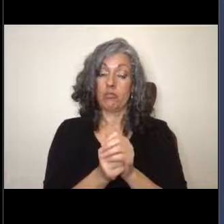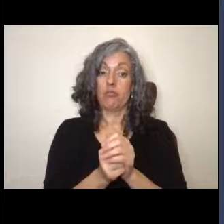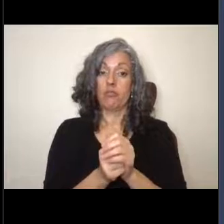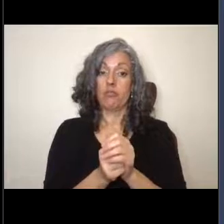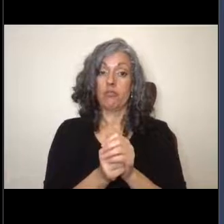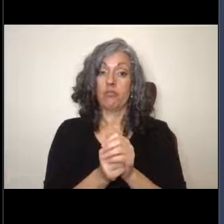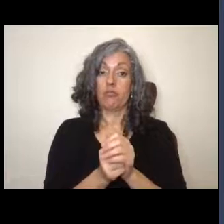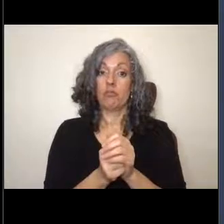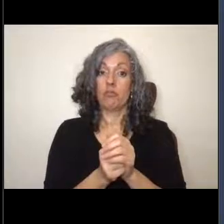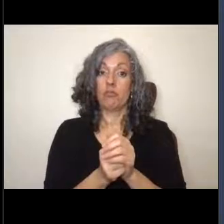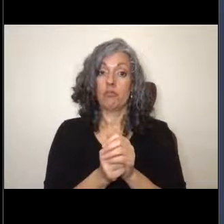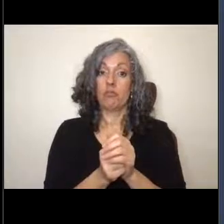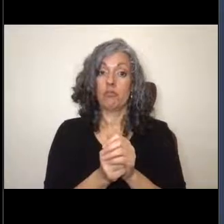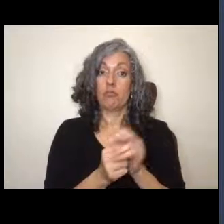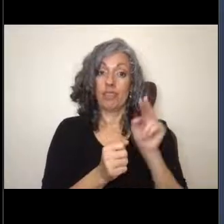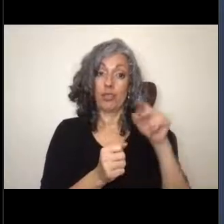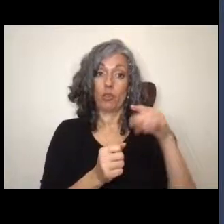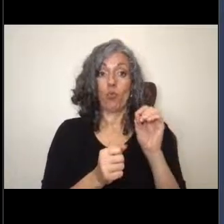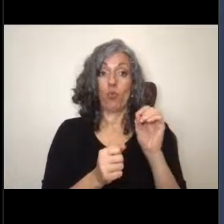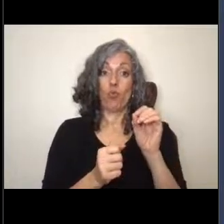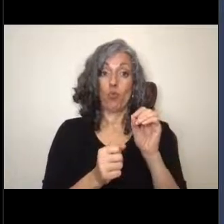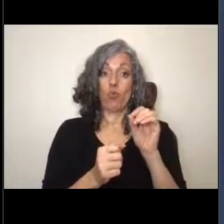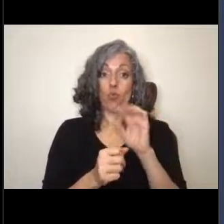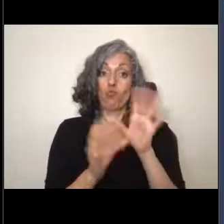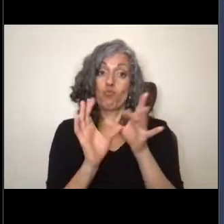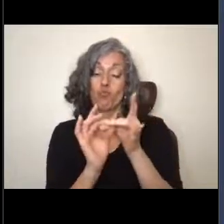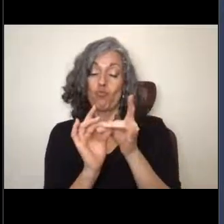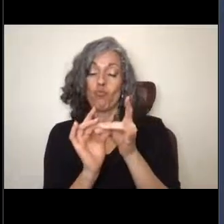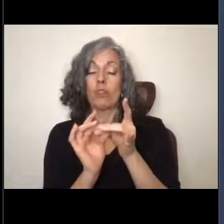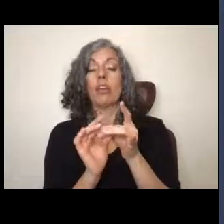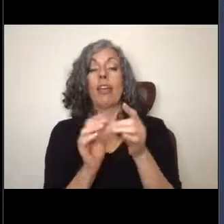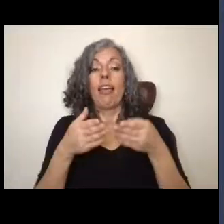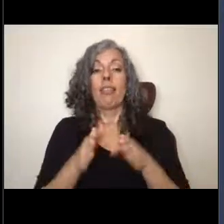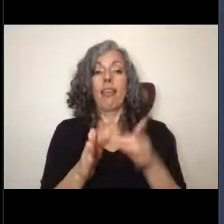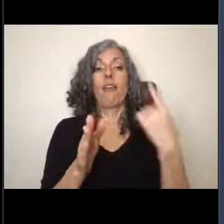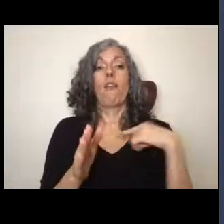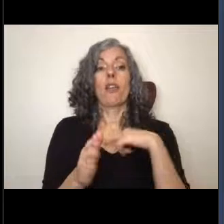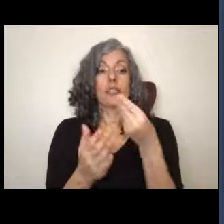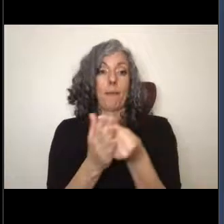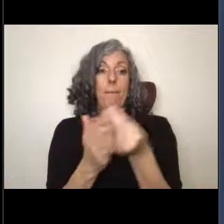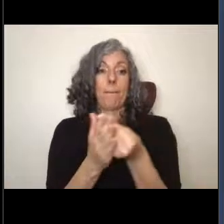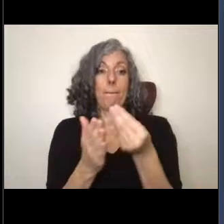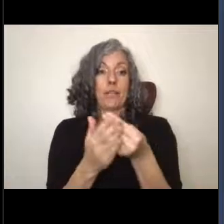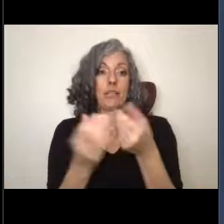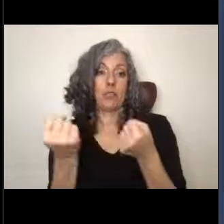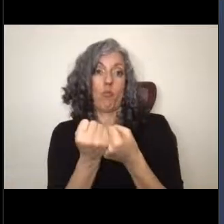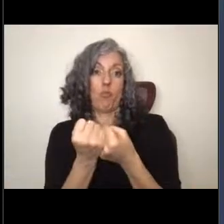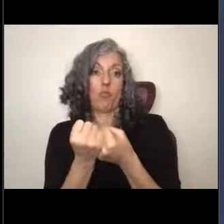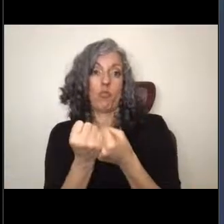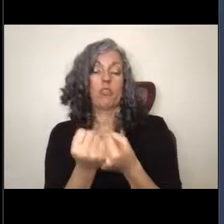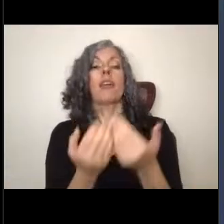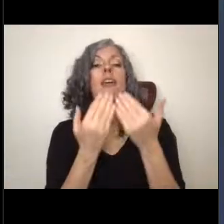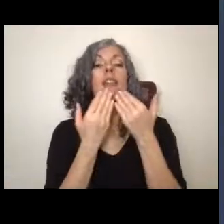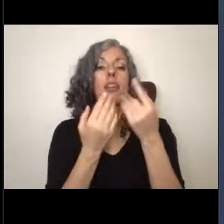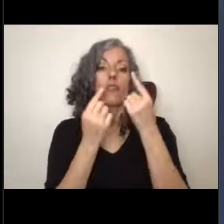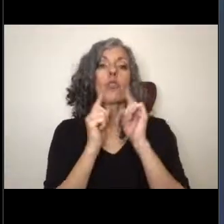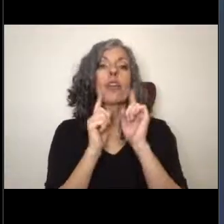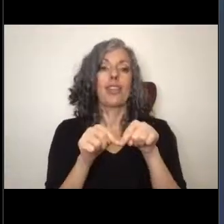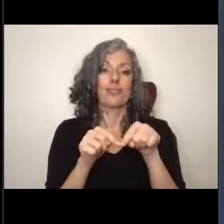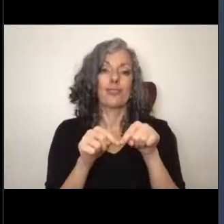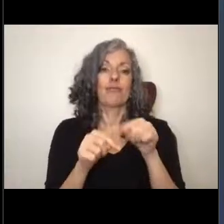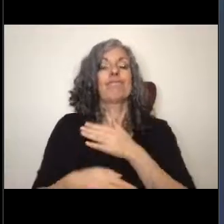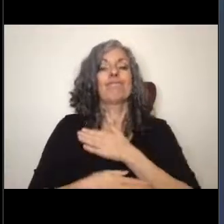the MPO component and allow us to fund this project. Okay, thank you for that answer, Corey. Appreciate it. You got I'll